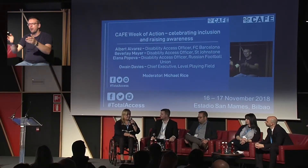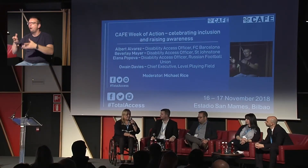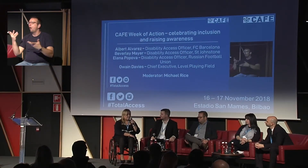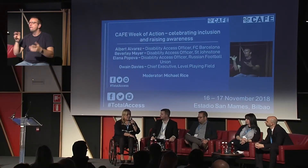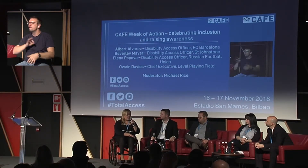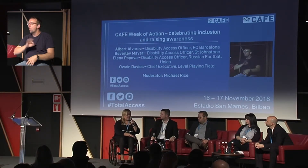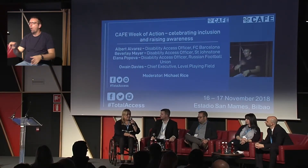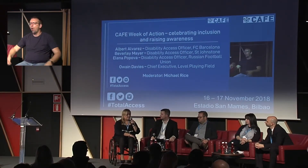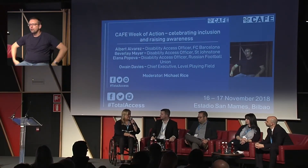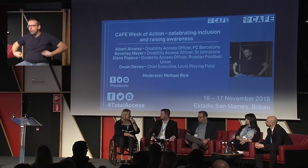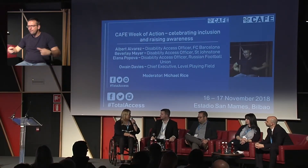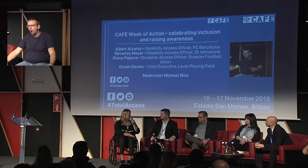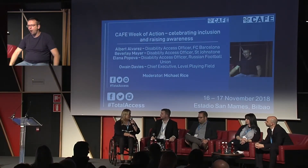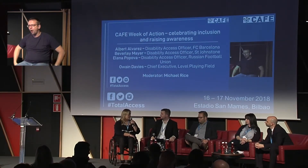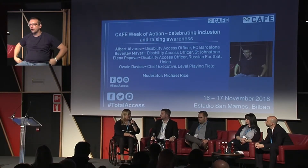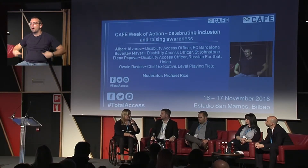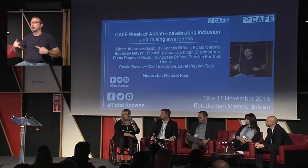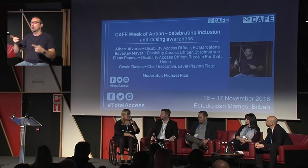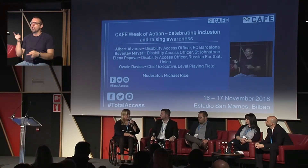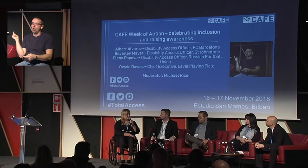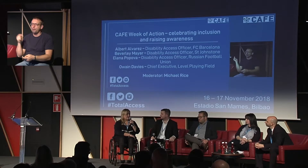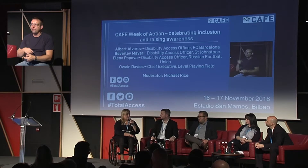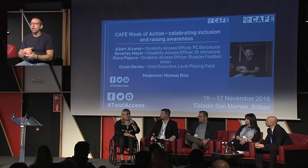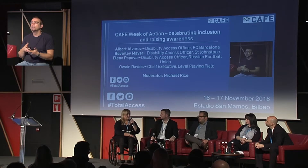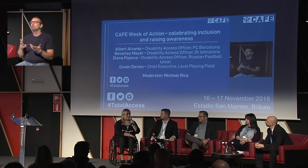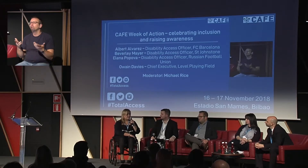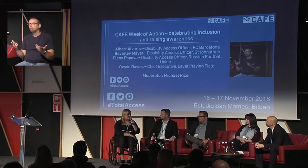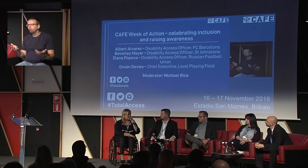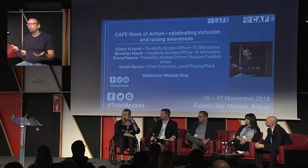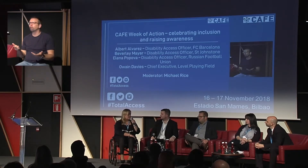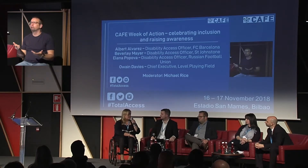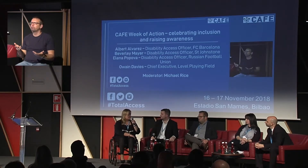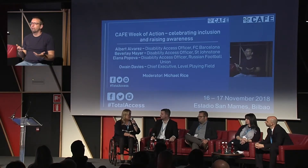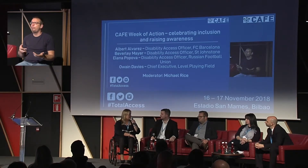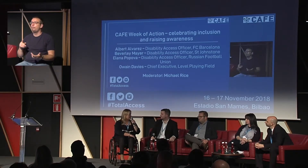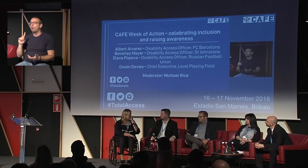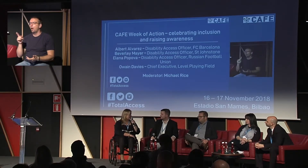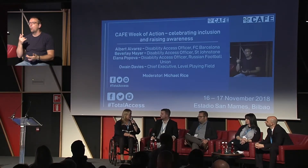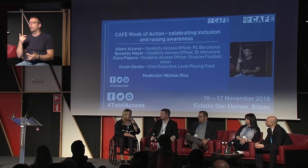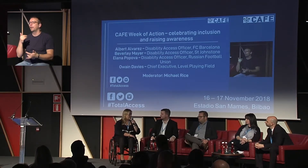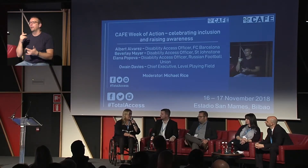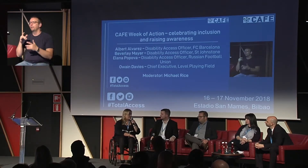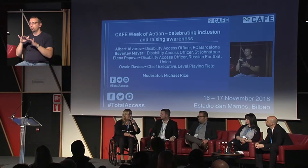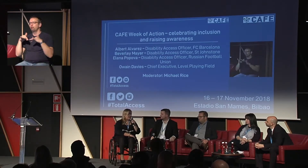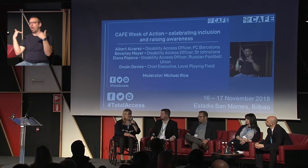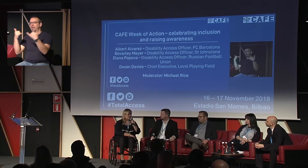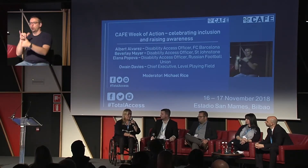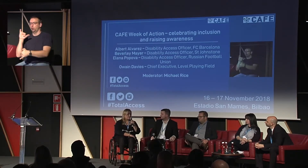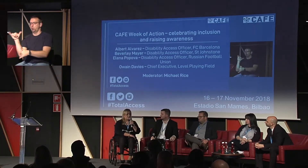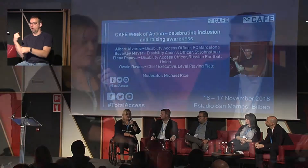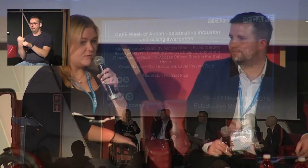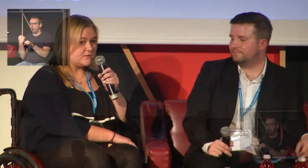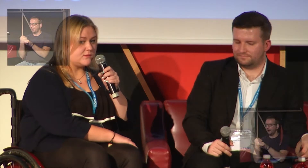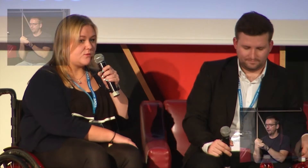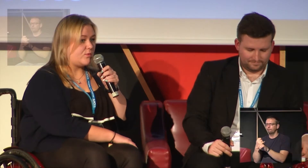and we held this stadium tour, and it was fantastic. And now CSK Moscow is continue working with disabled fans, and they want